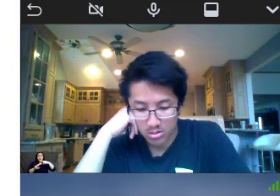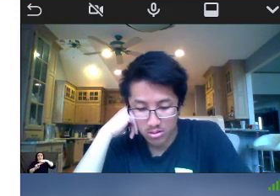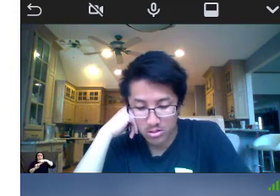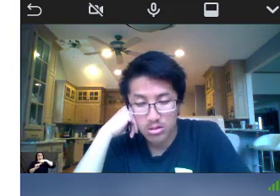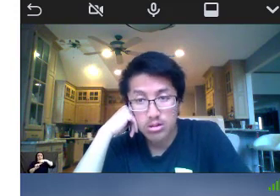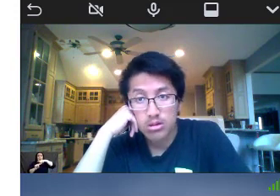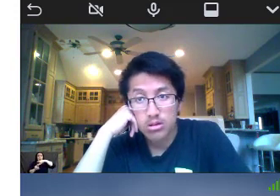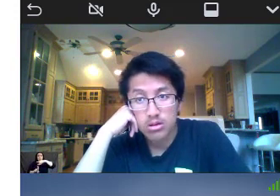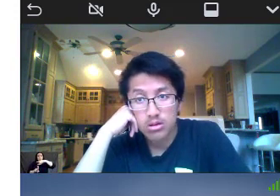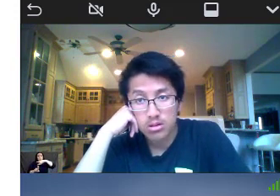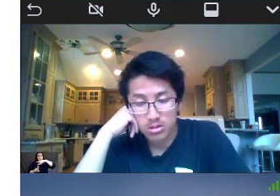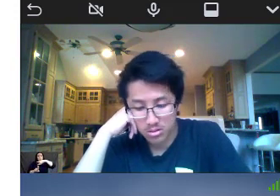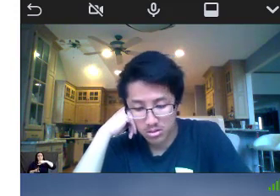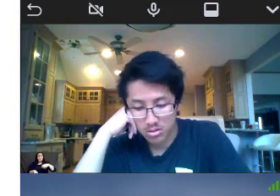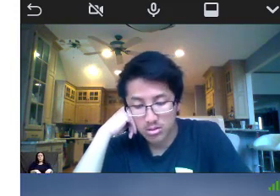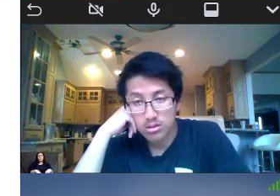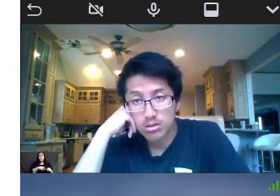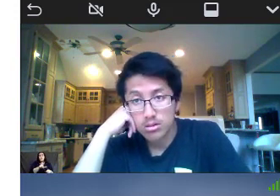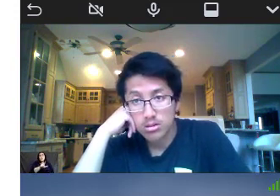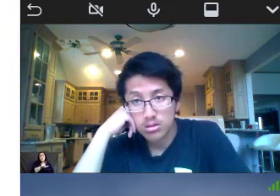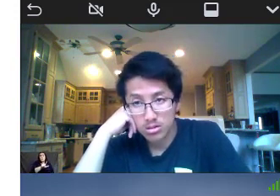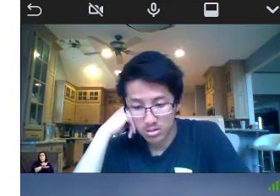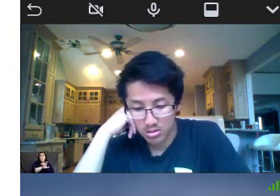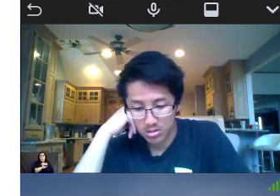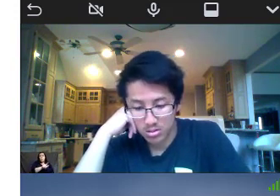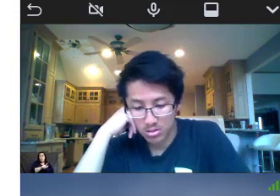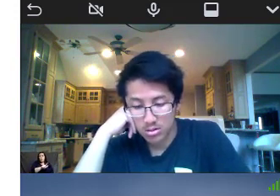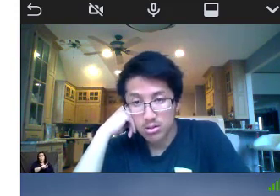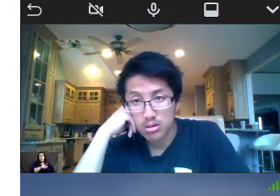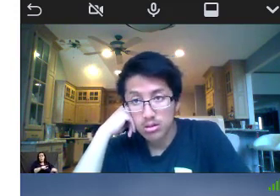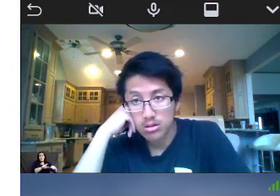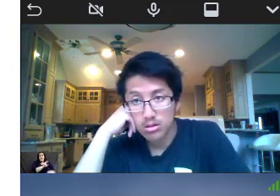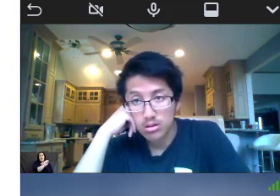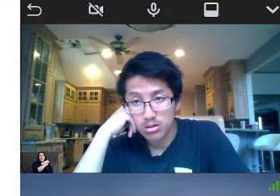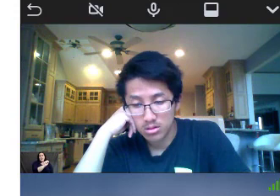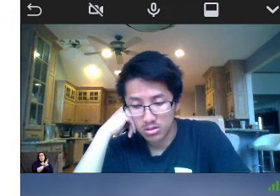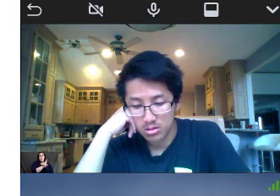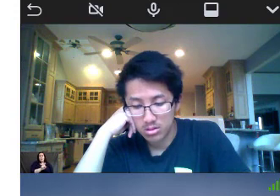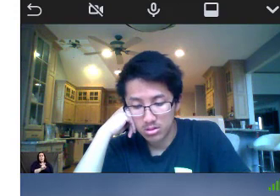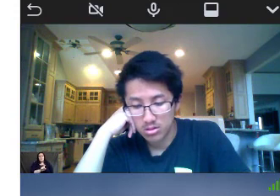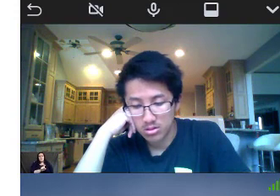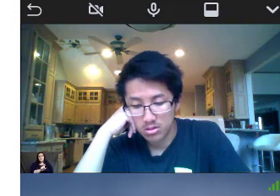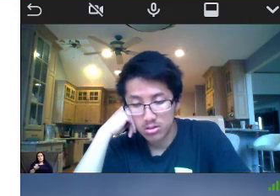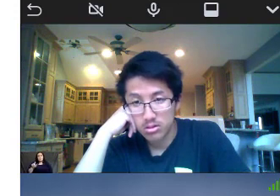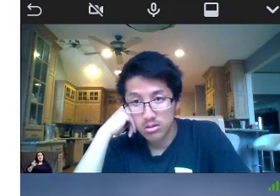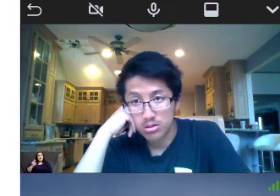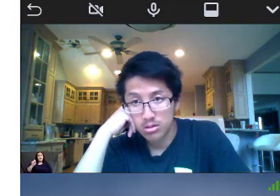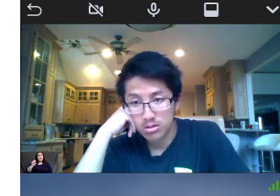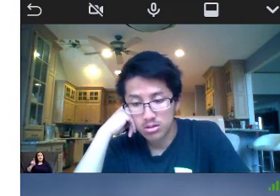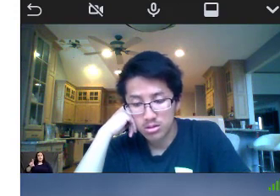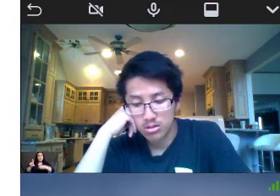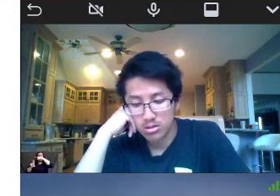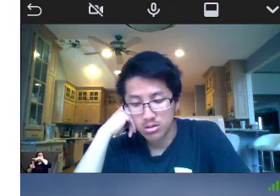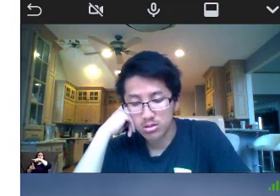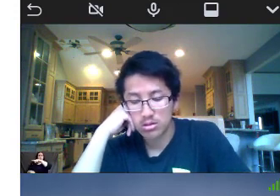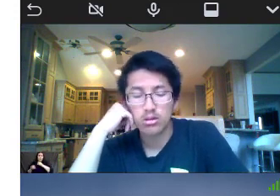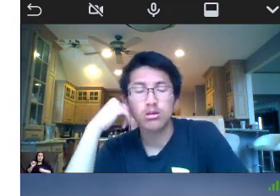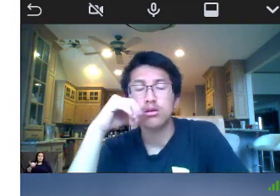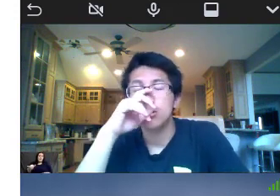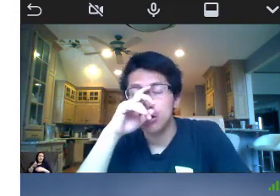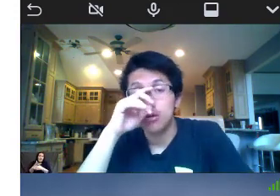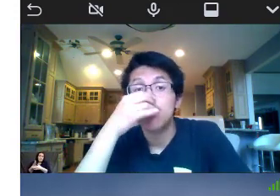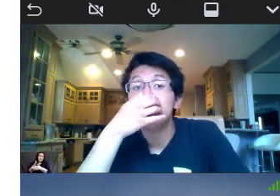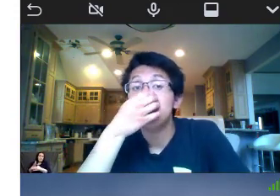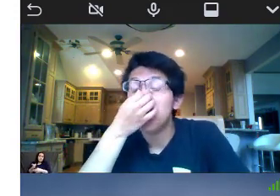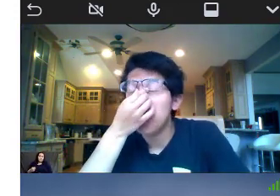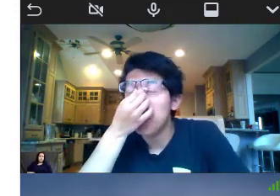sub x, right? And these will both be related to sort of respectively the local heat transfer coefficient